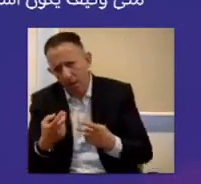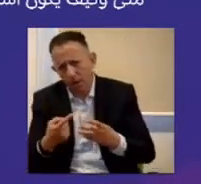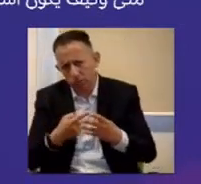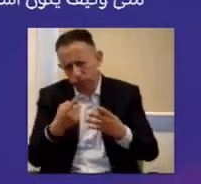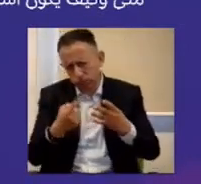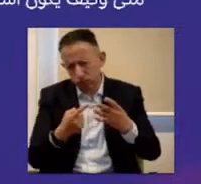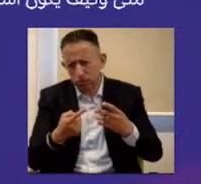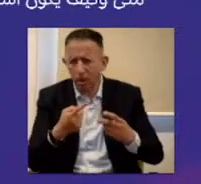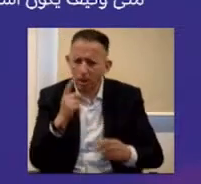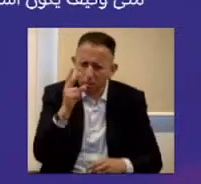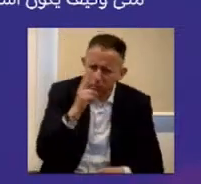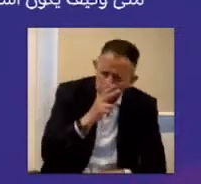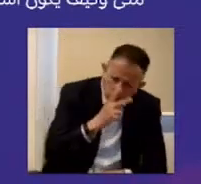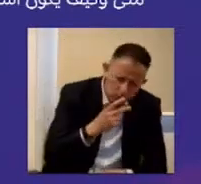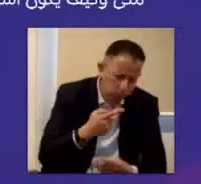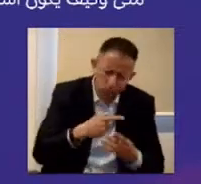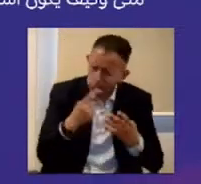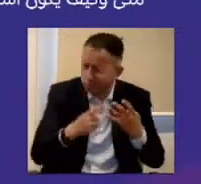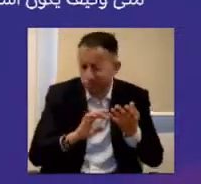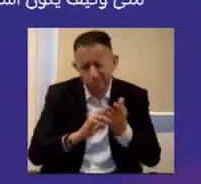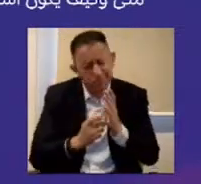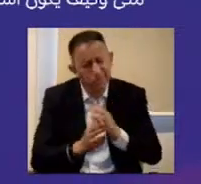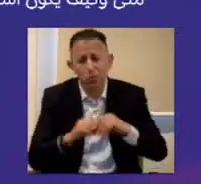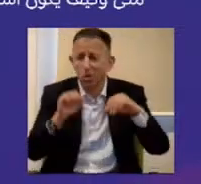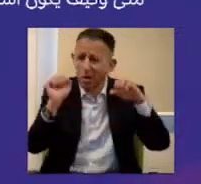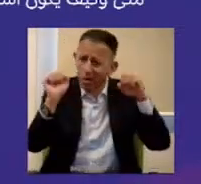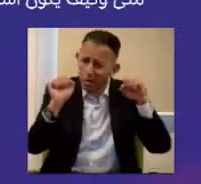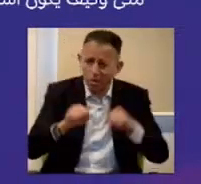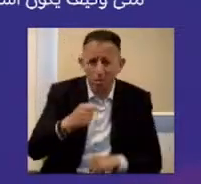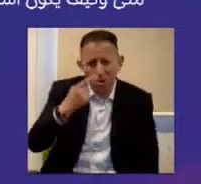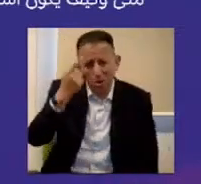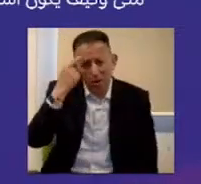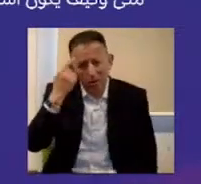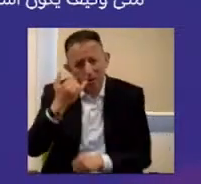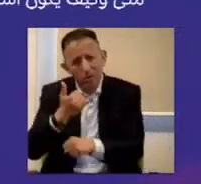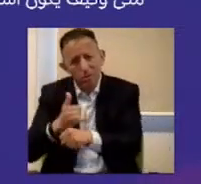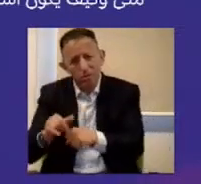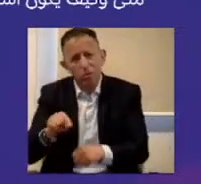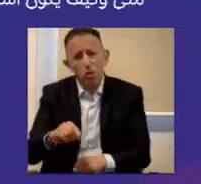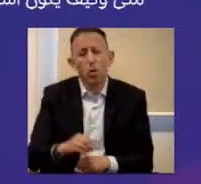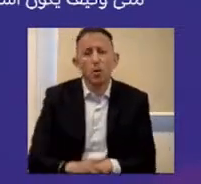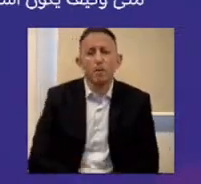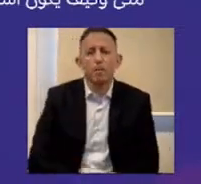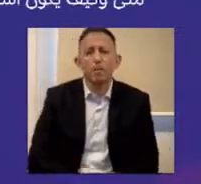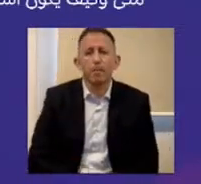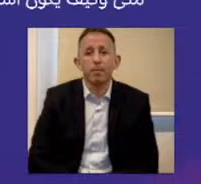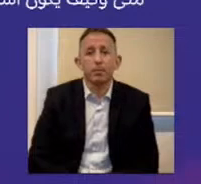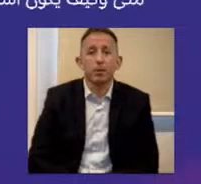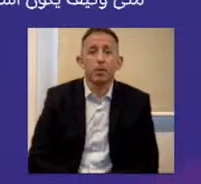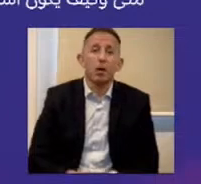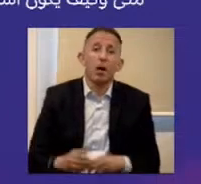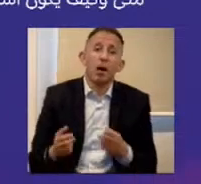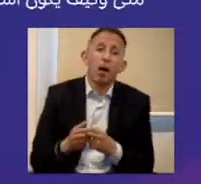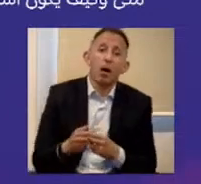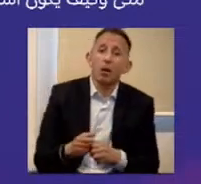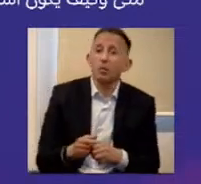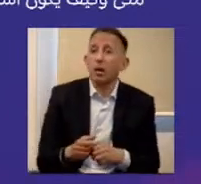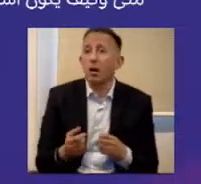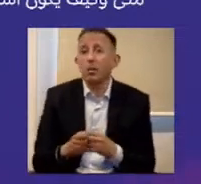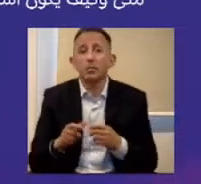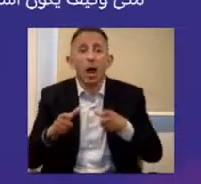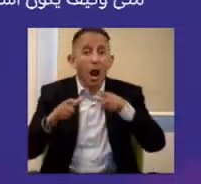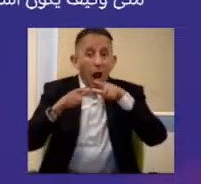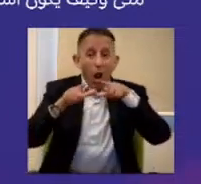language or in a foreign language? That's not easy. Imagine asking a system, a text of Joseph Conrad, and it tells